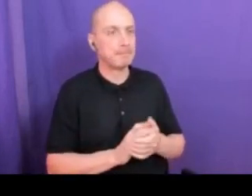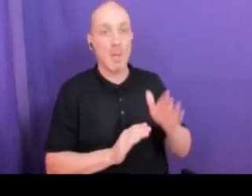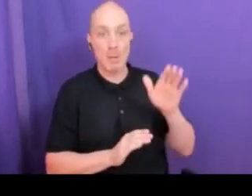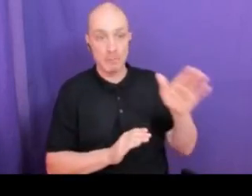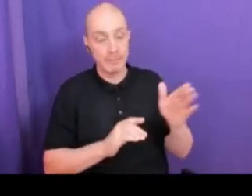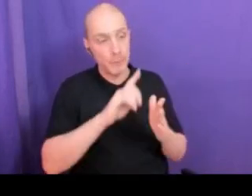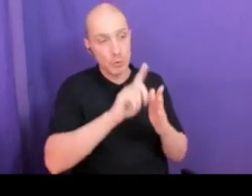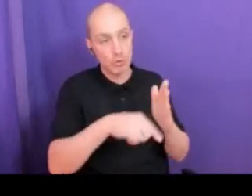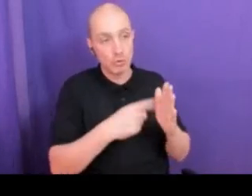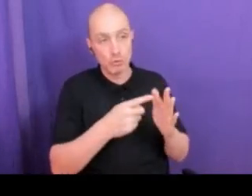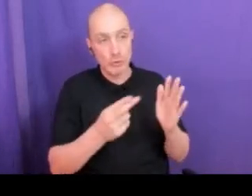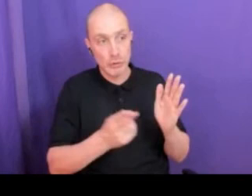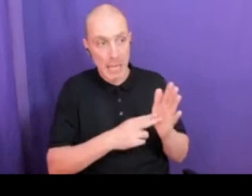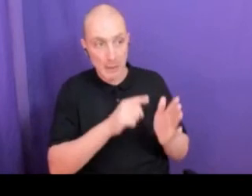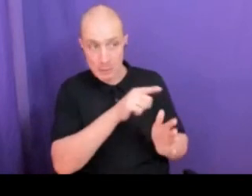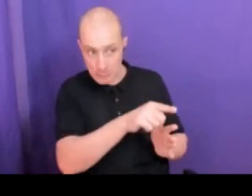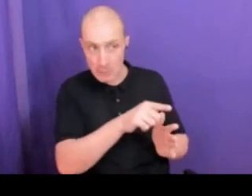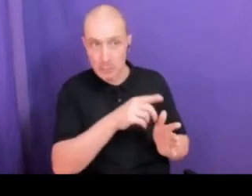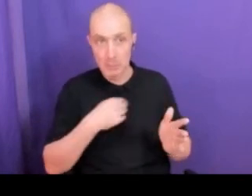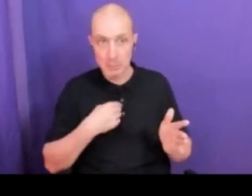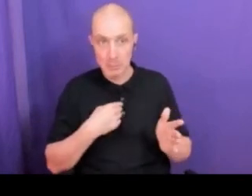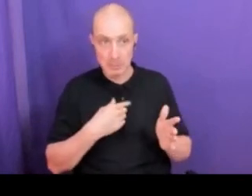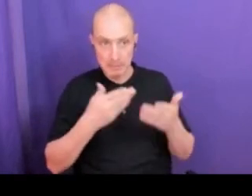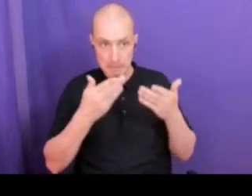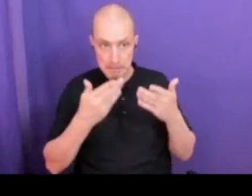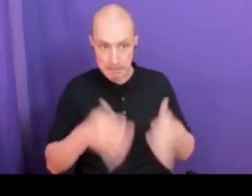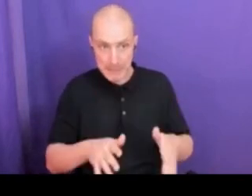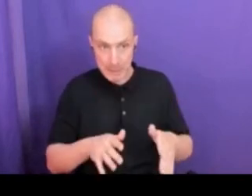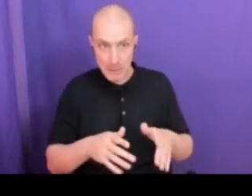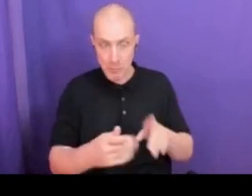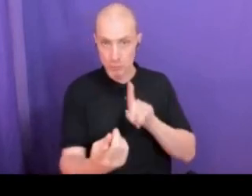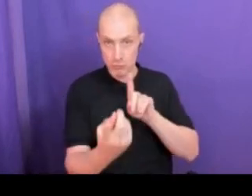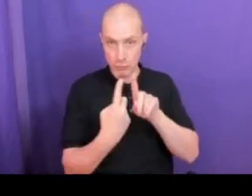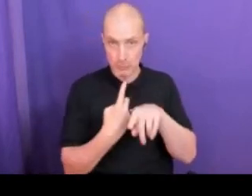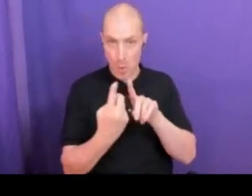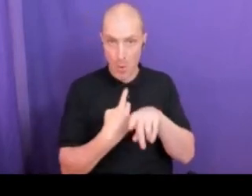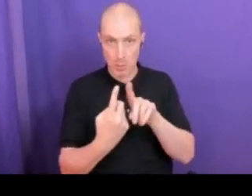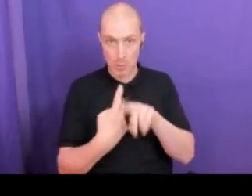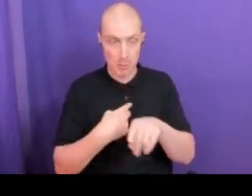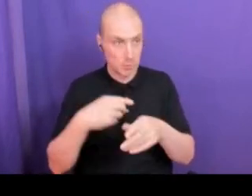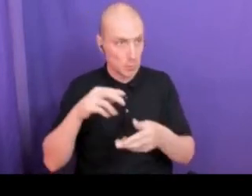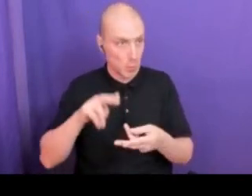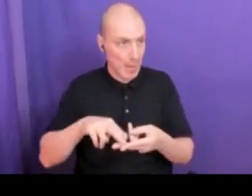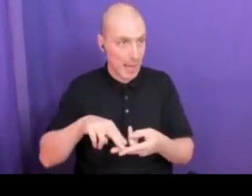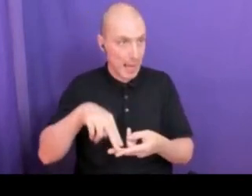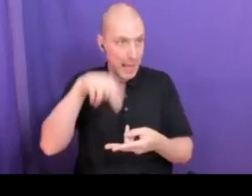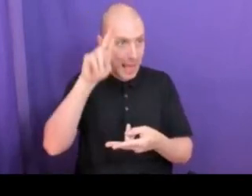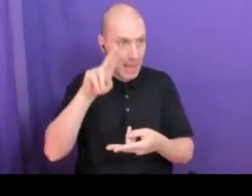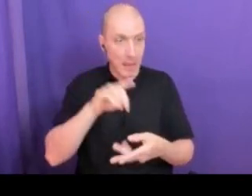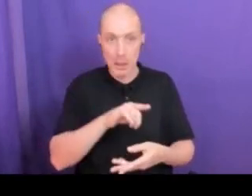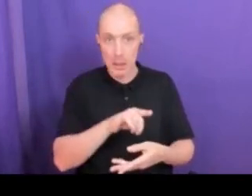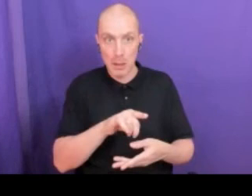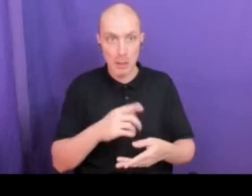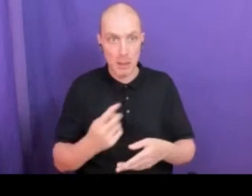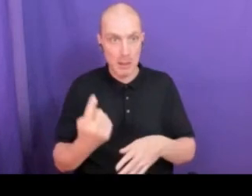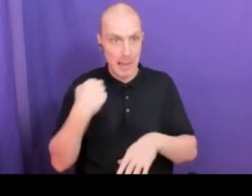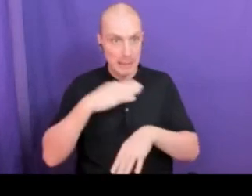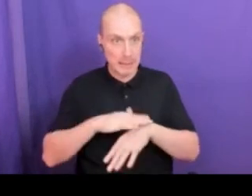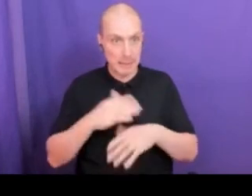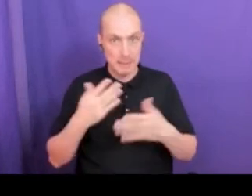fantastic response rate that you got, especially comparing to what existed in the literature already. And you said that previous study only had 2 services across the whole of Scotland, and you've got this